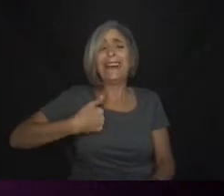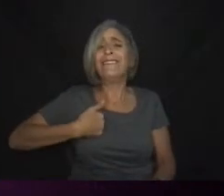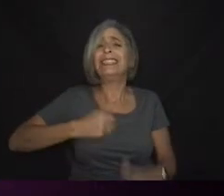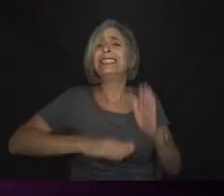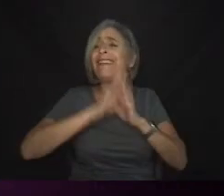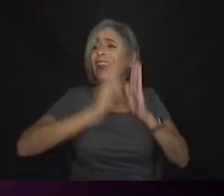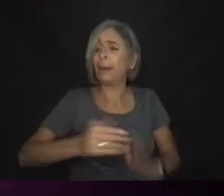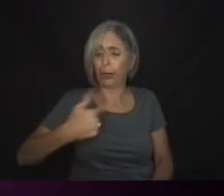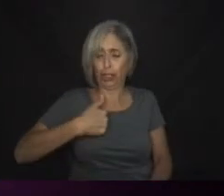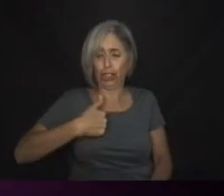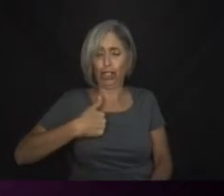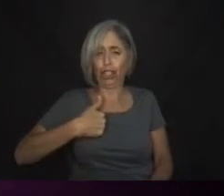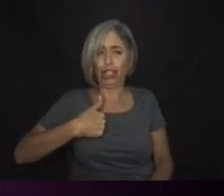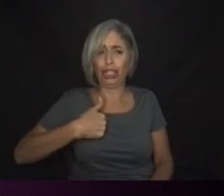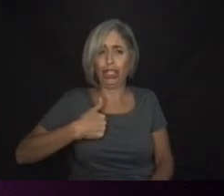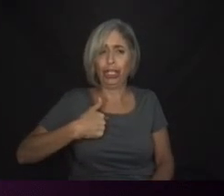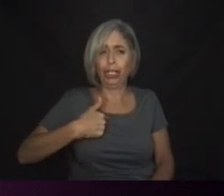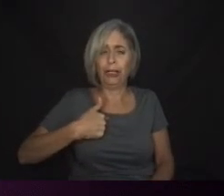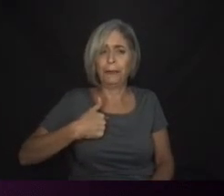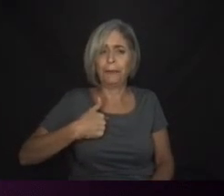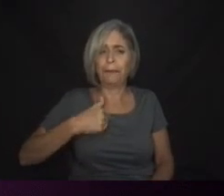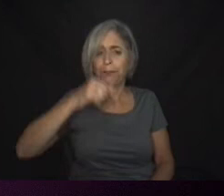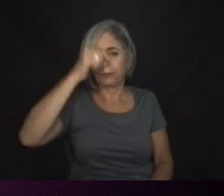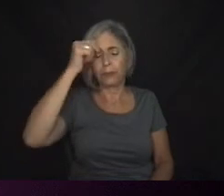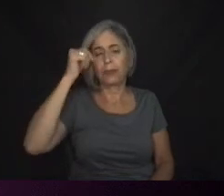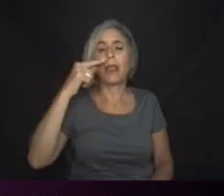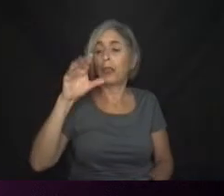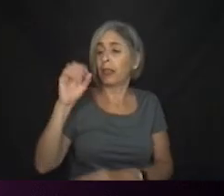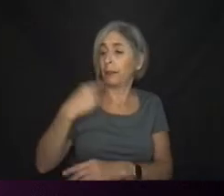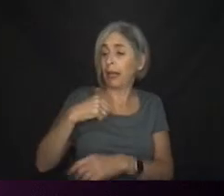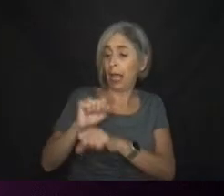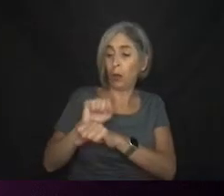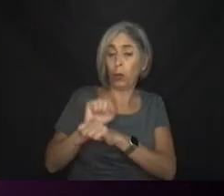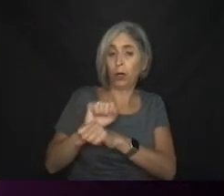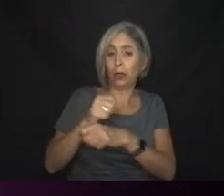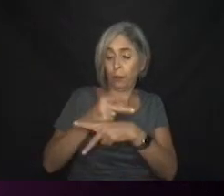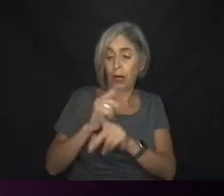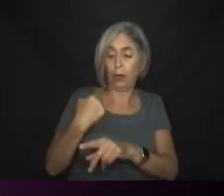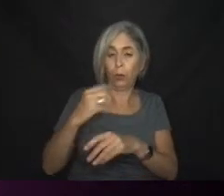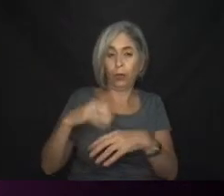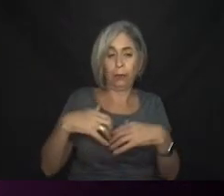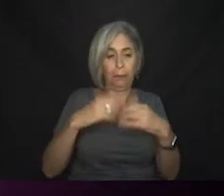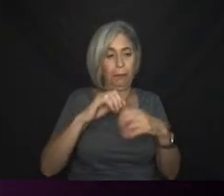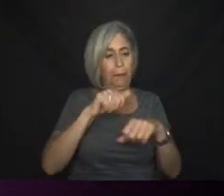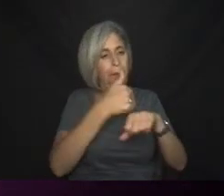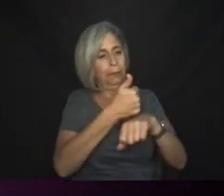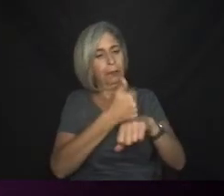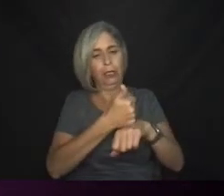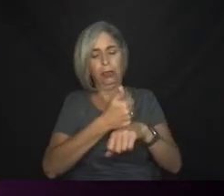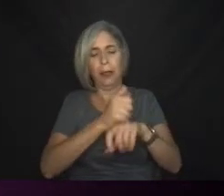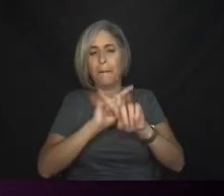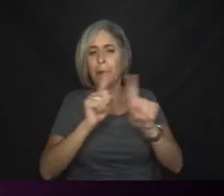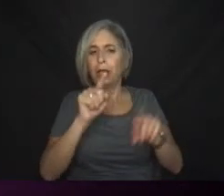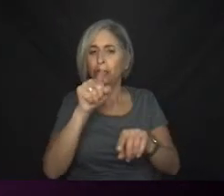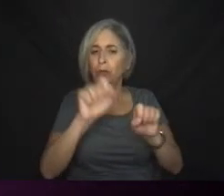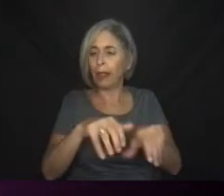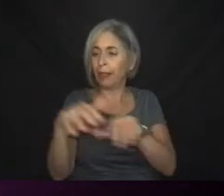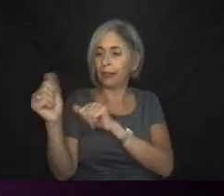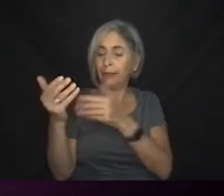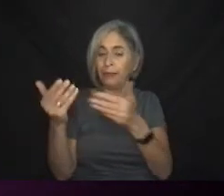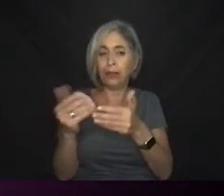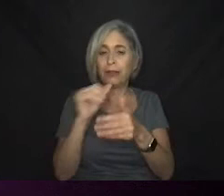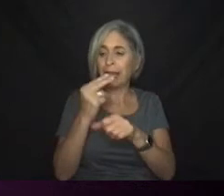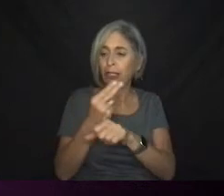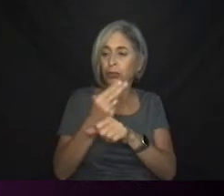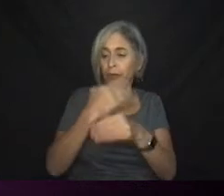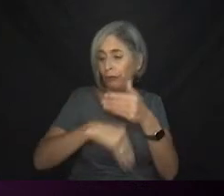So disclaimer, I'm about to talk about the company I work at and the product we build. But you could leave here and not